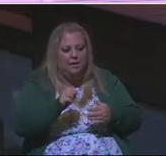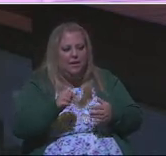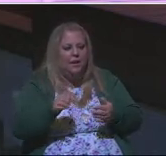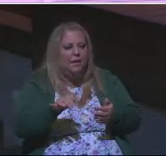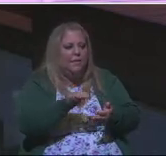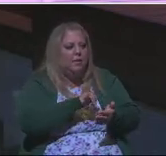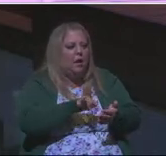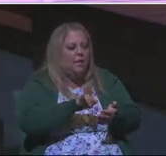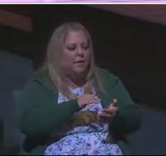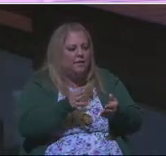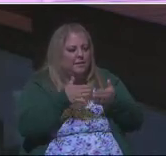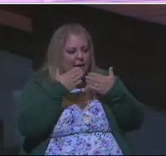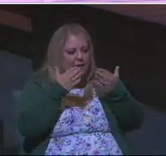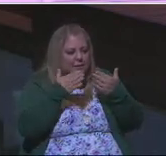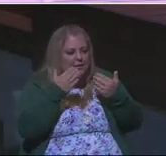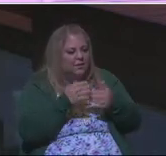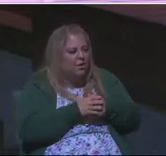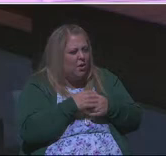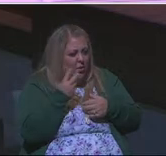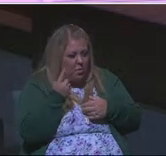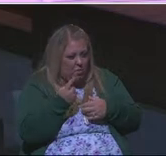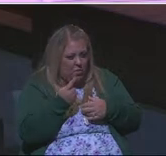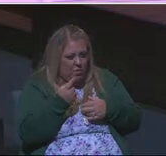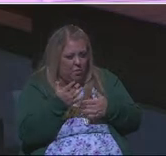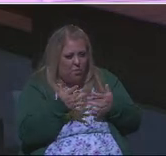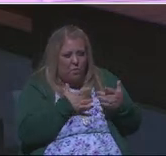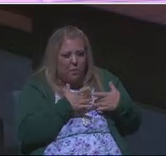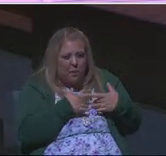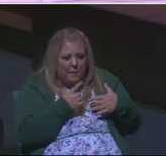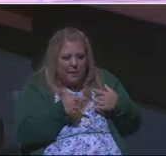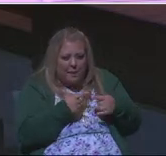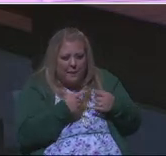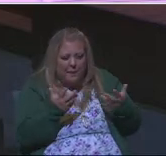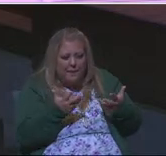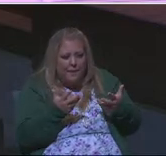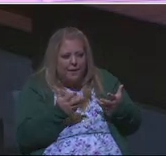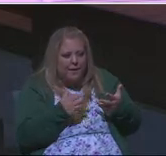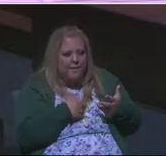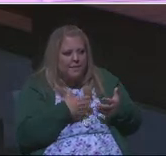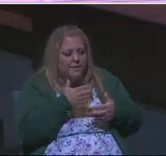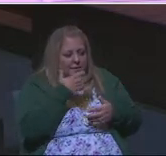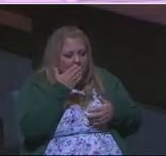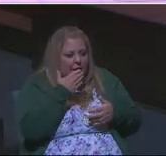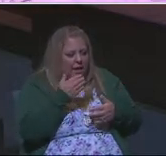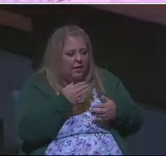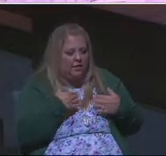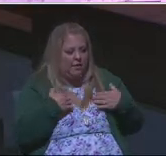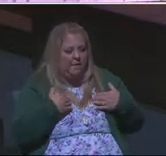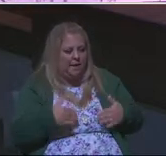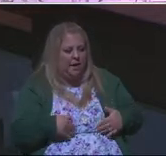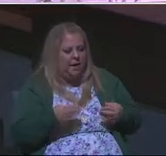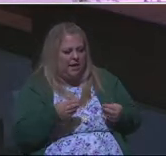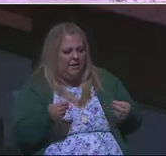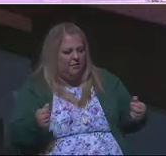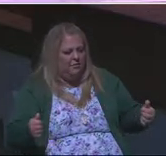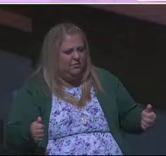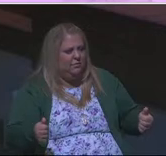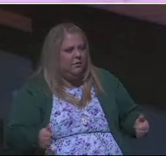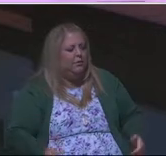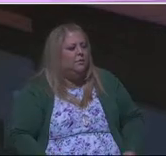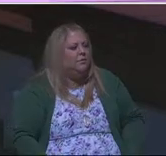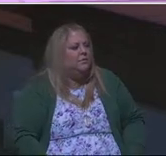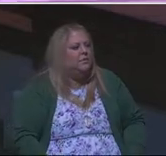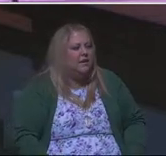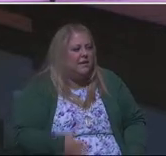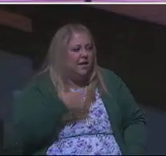right? They're worried about the smell. They're worried about decomposition, right? They're worried about the body decomposing. They